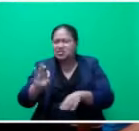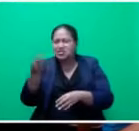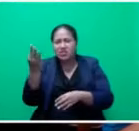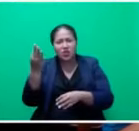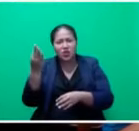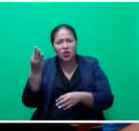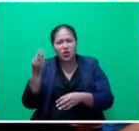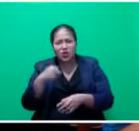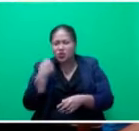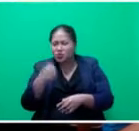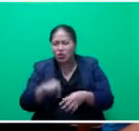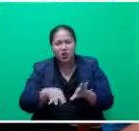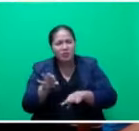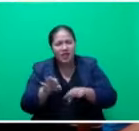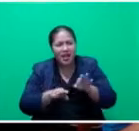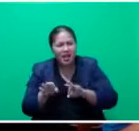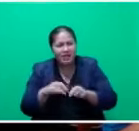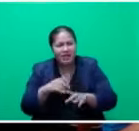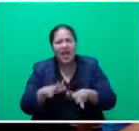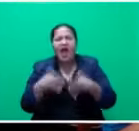about tourism, our largest industry?